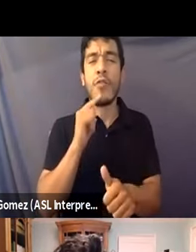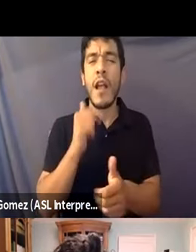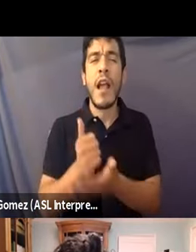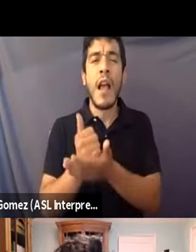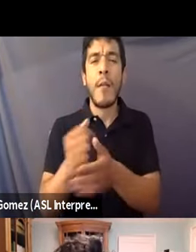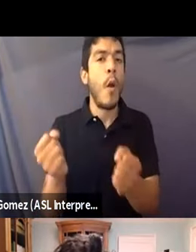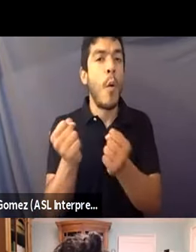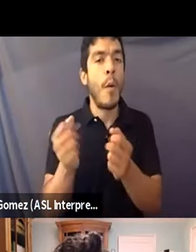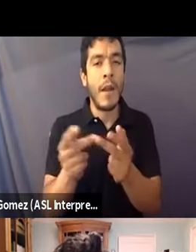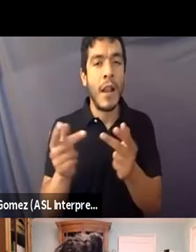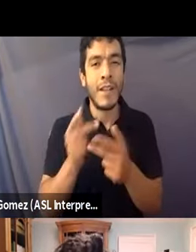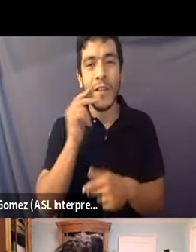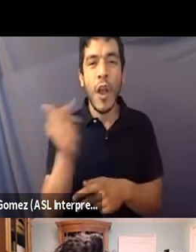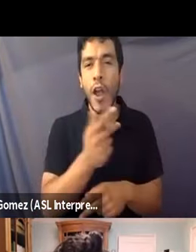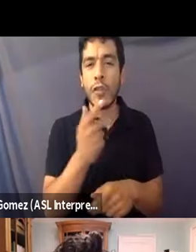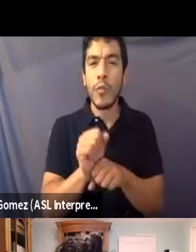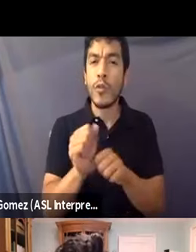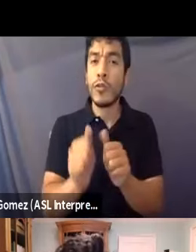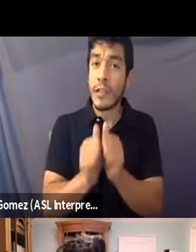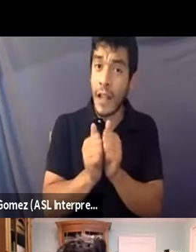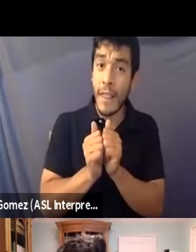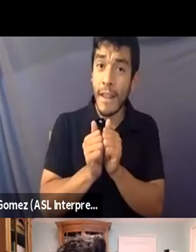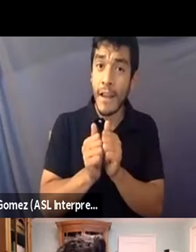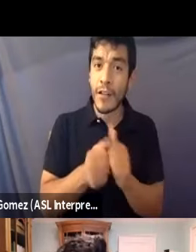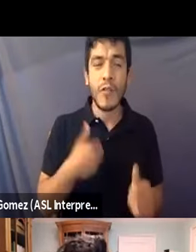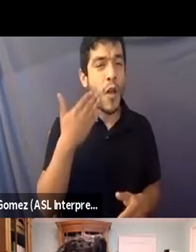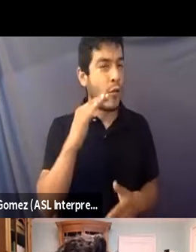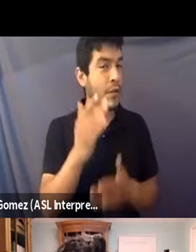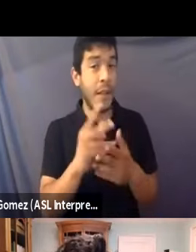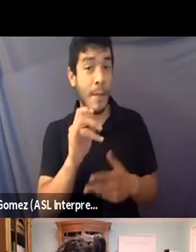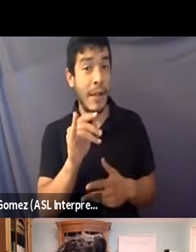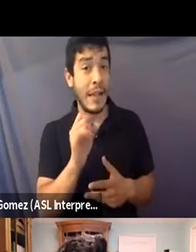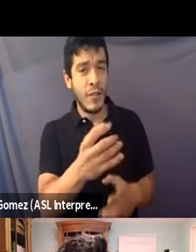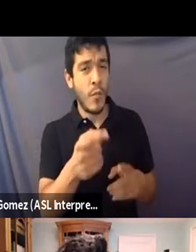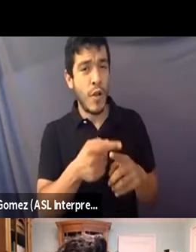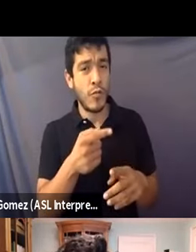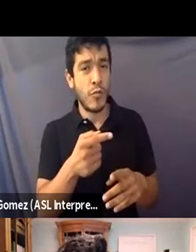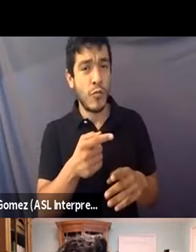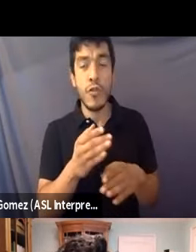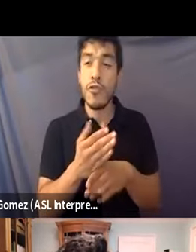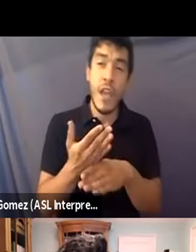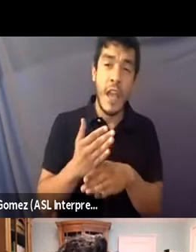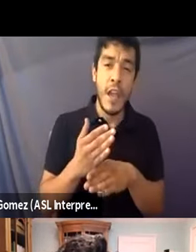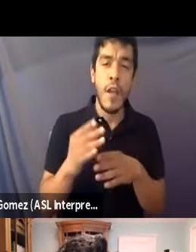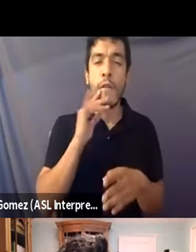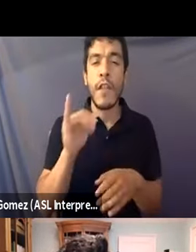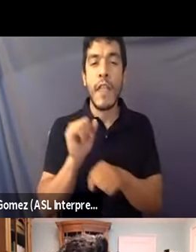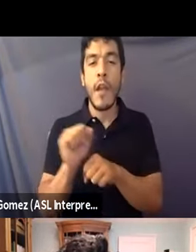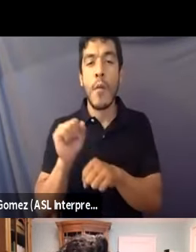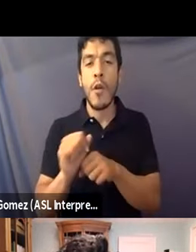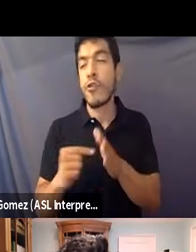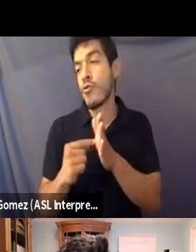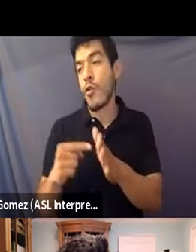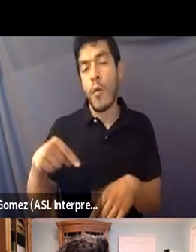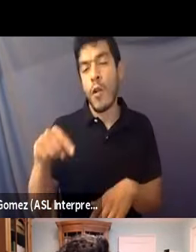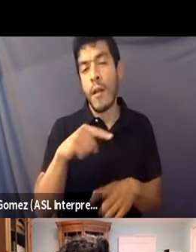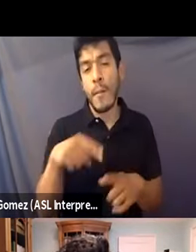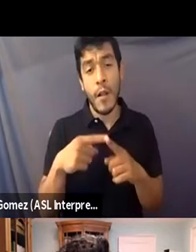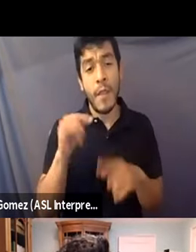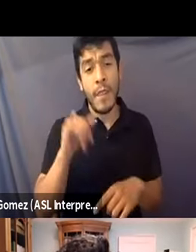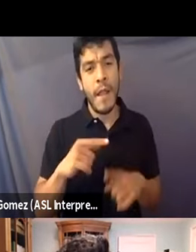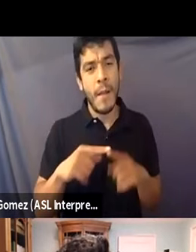all kind of work together. And so I don't know if there's some keys that you want to lift up in terms of some of that work, pulling that work up, but I think the larger